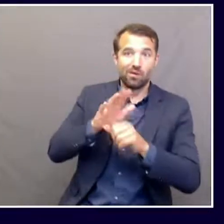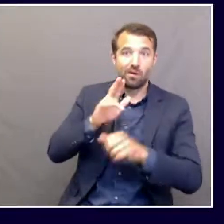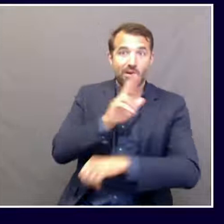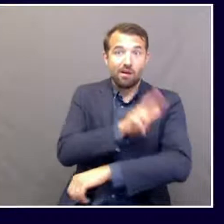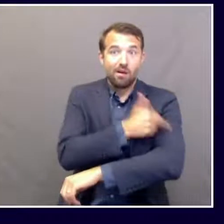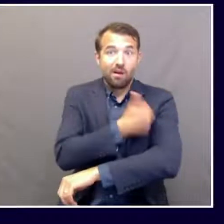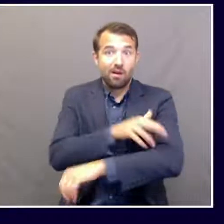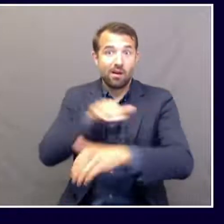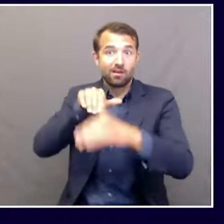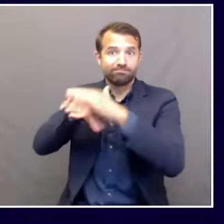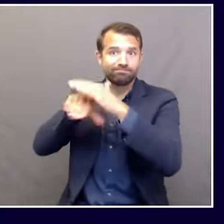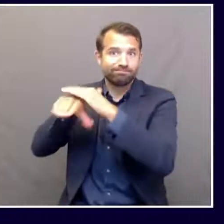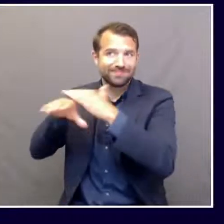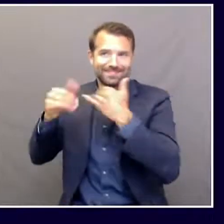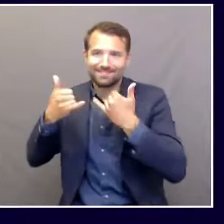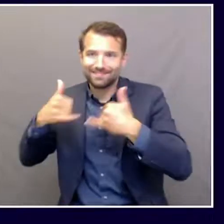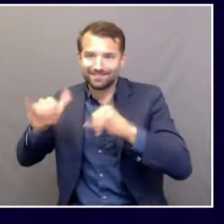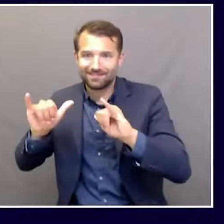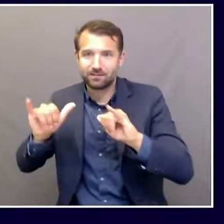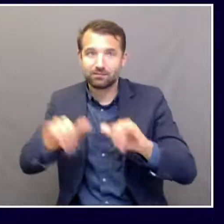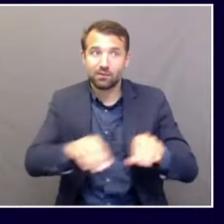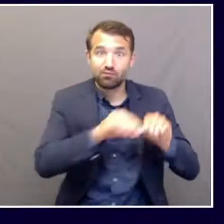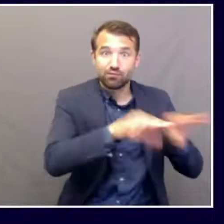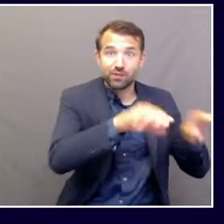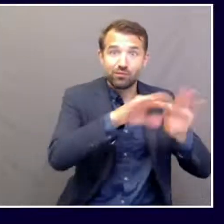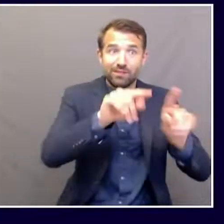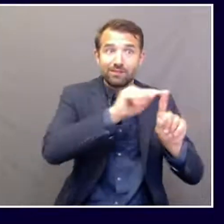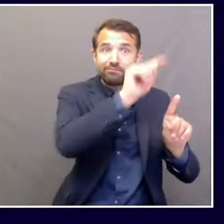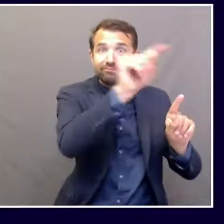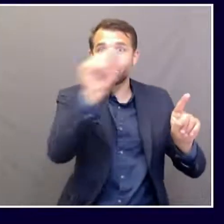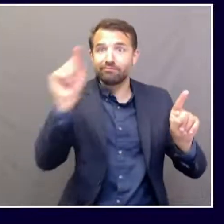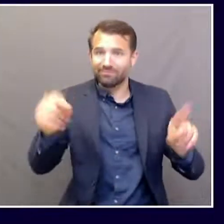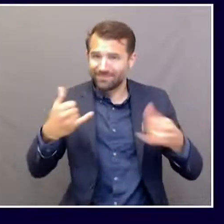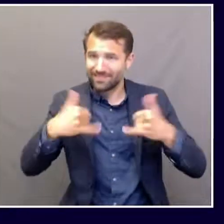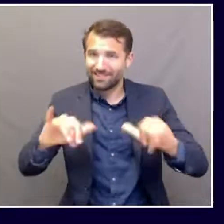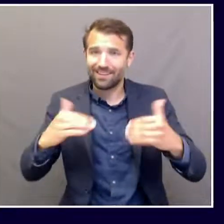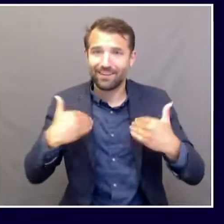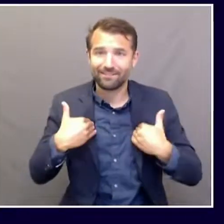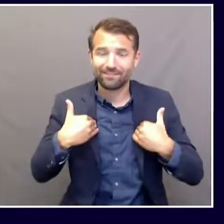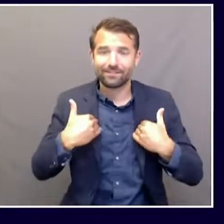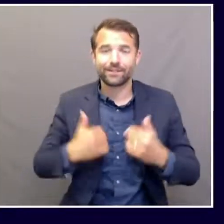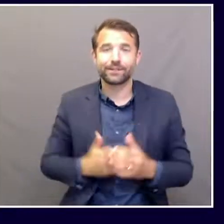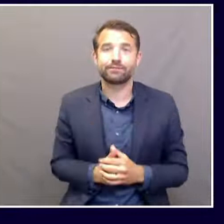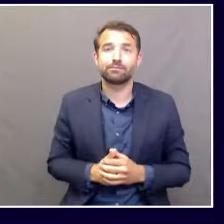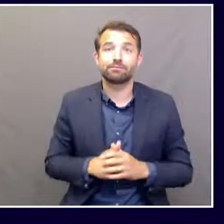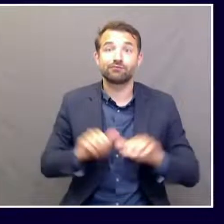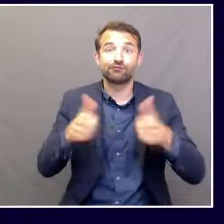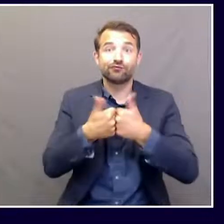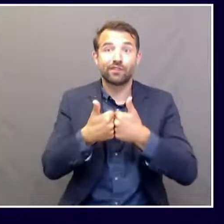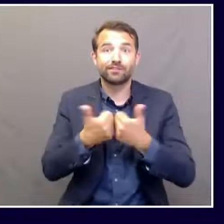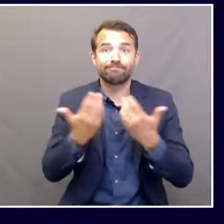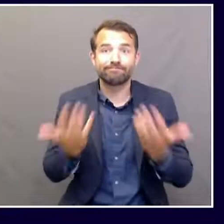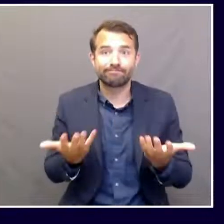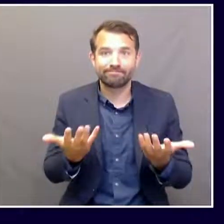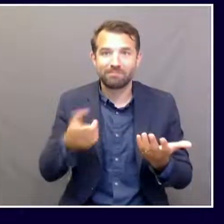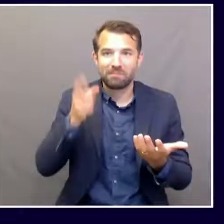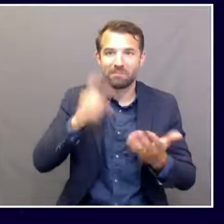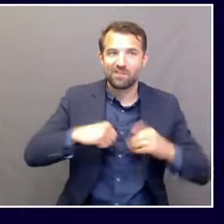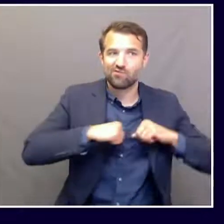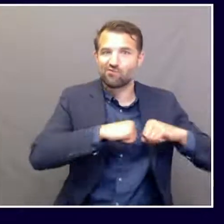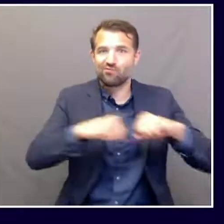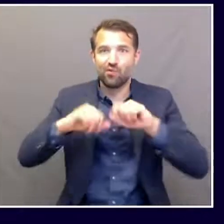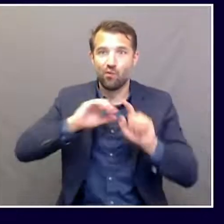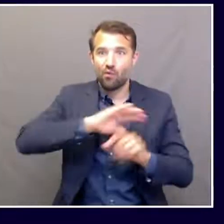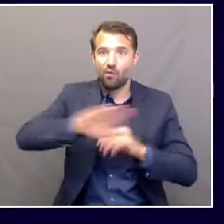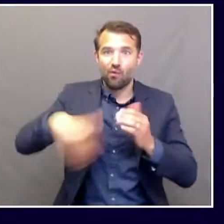so we still have a challenge in making sure that people are protected against the disease. You know, when